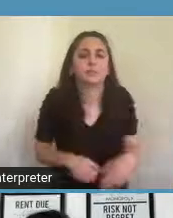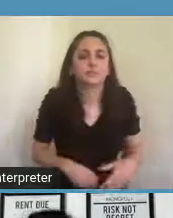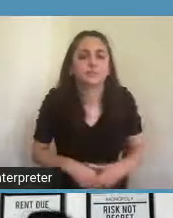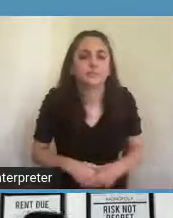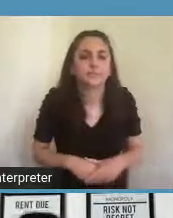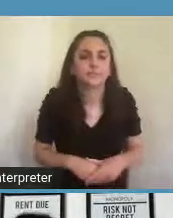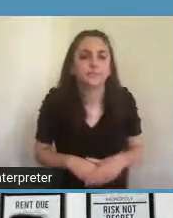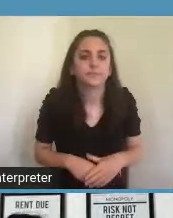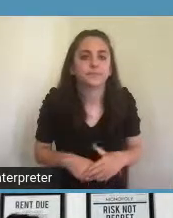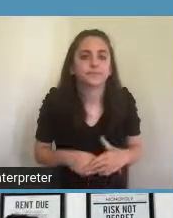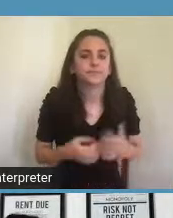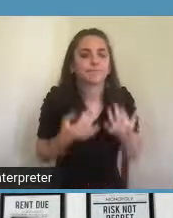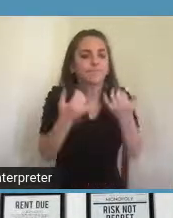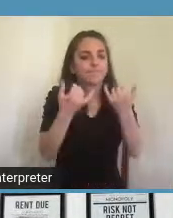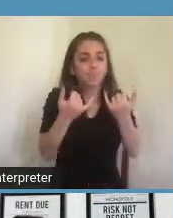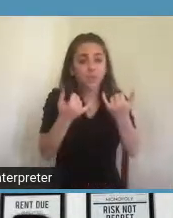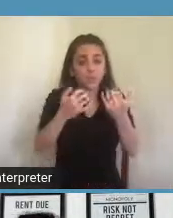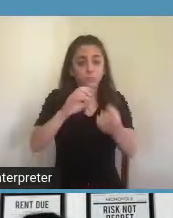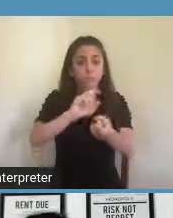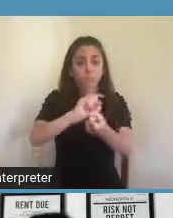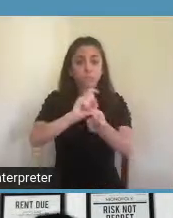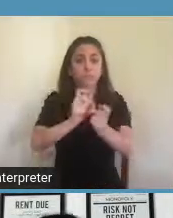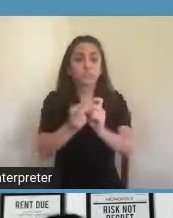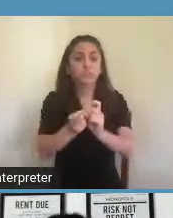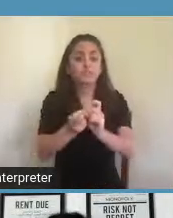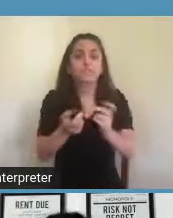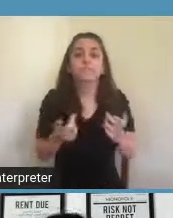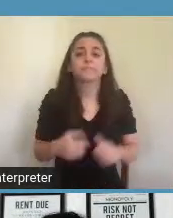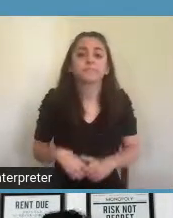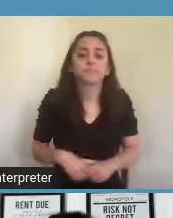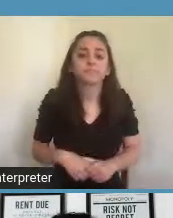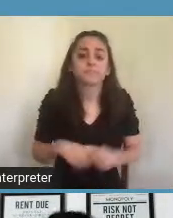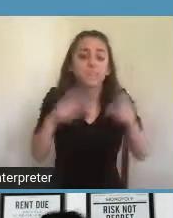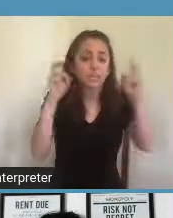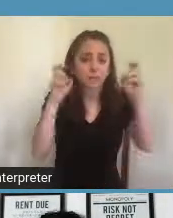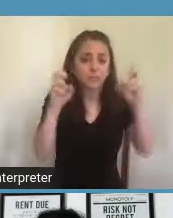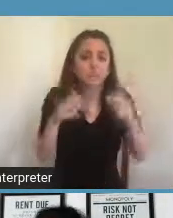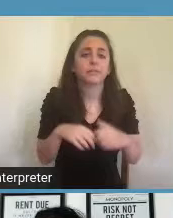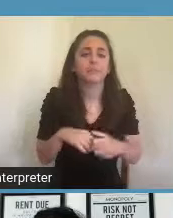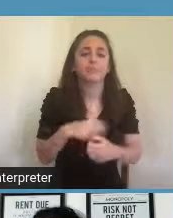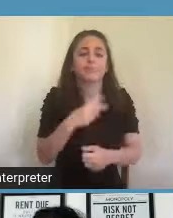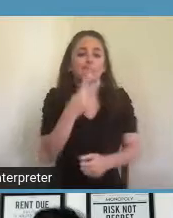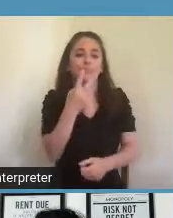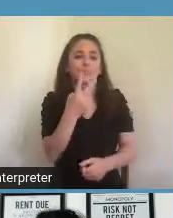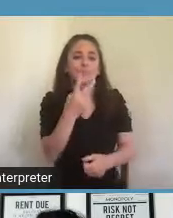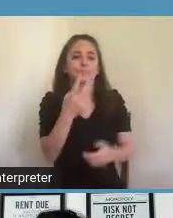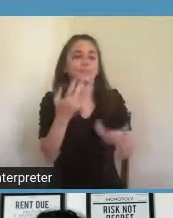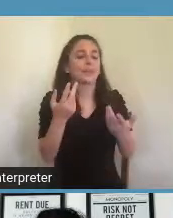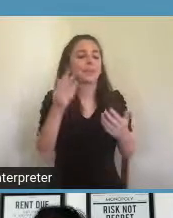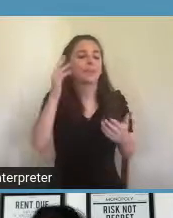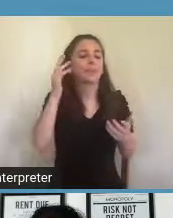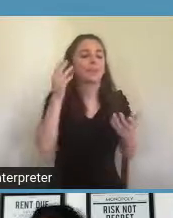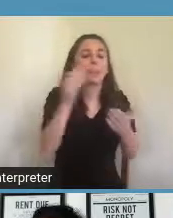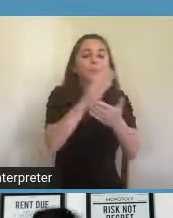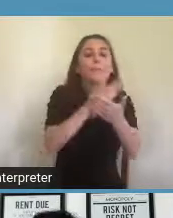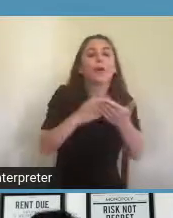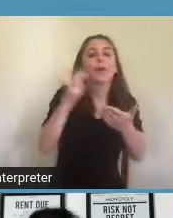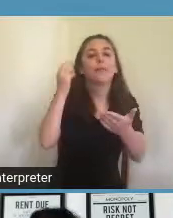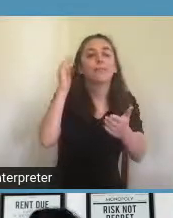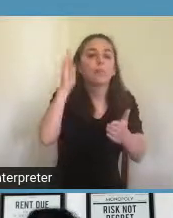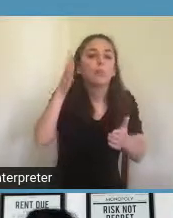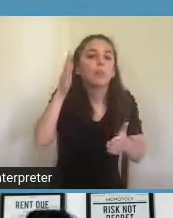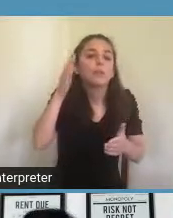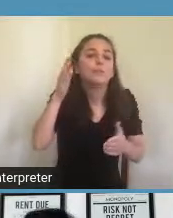And so now moving ahead to kind of the second piece to this presentation around